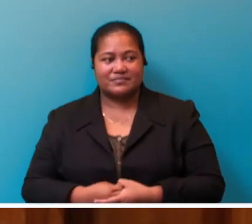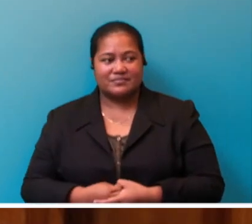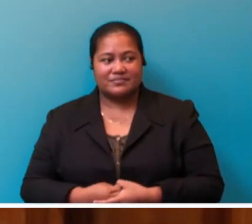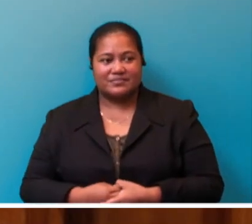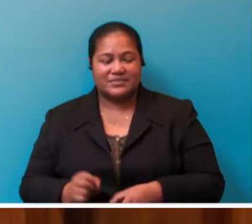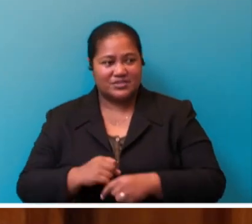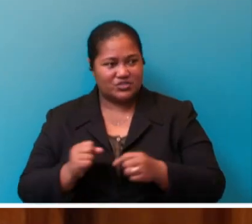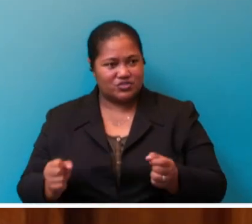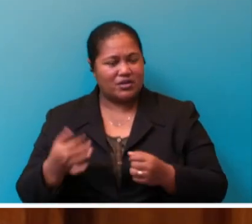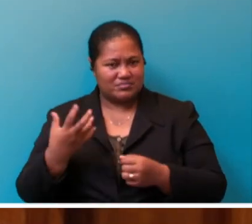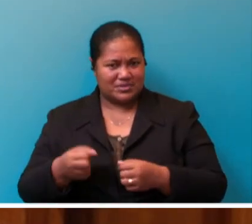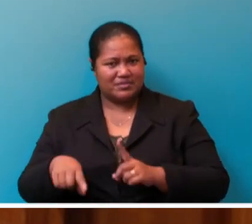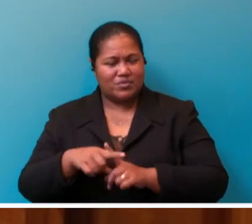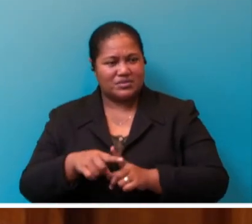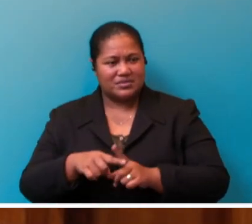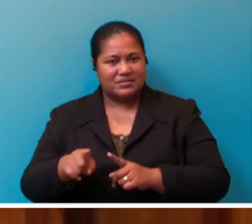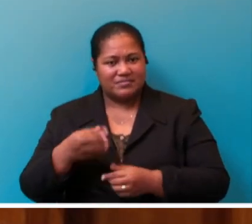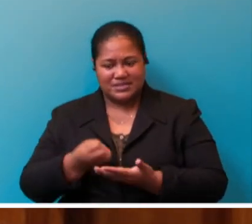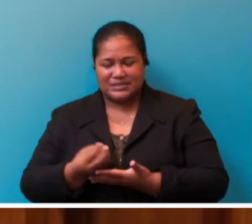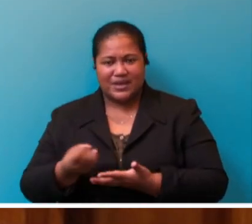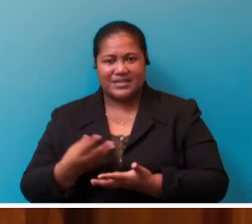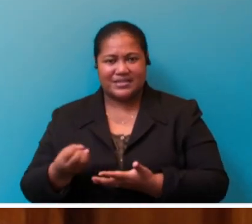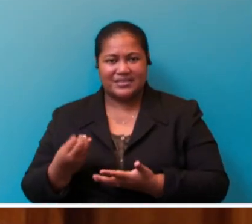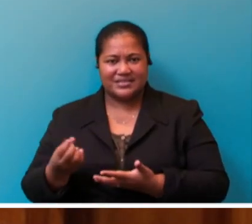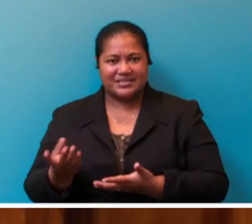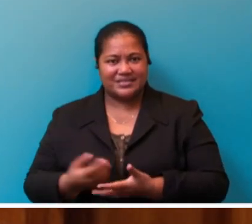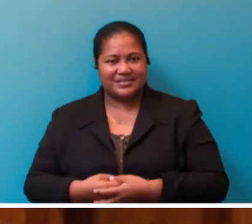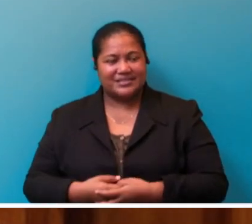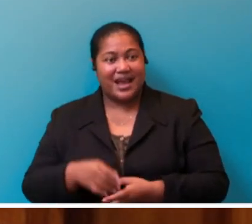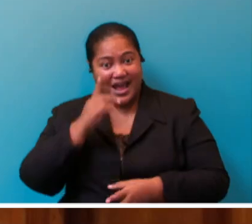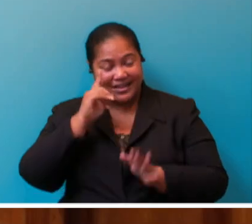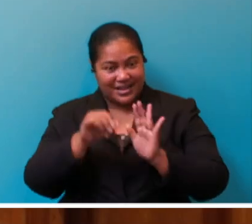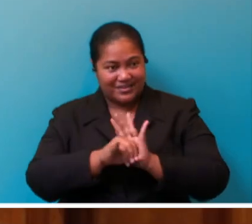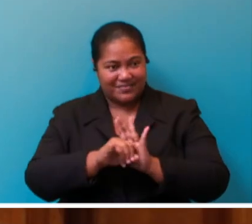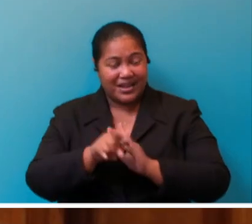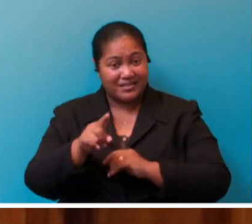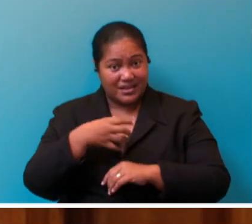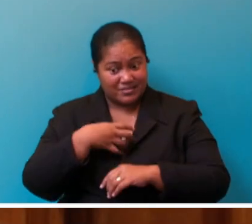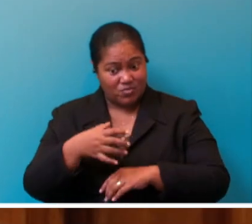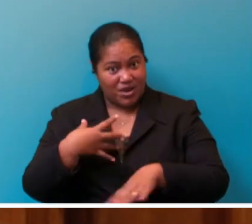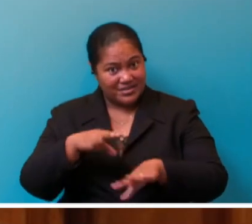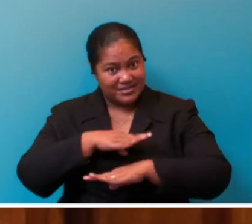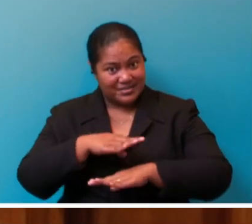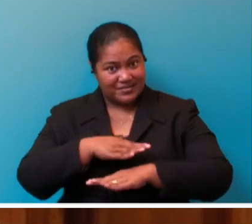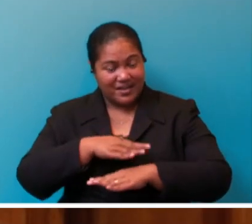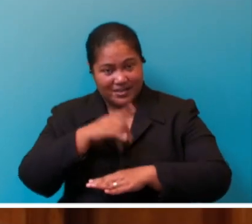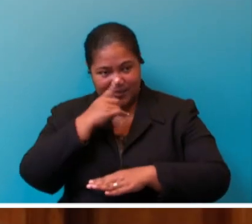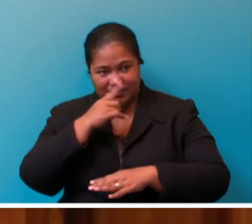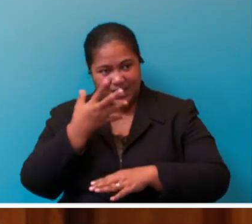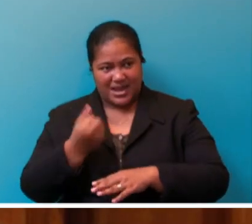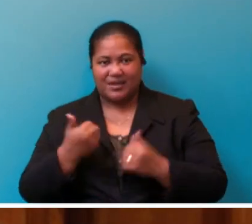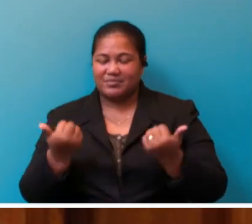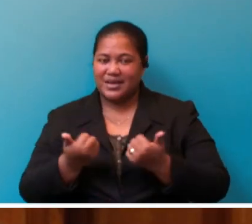correlation was found between passenger satisfaction and spending. That is, the more satisfied passengers are with a variety of things